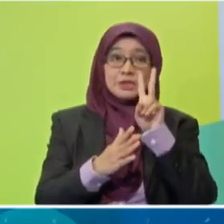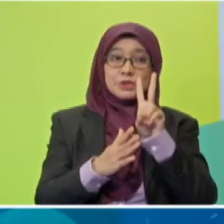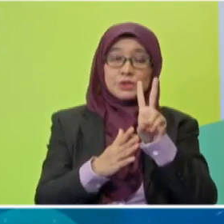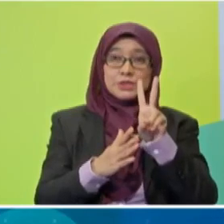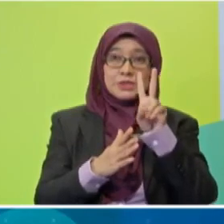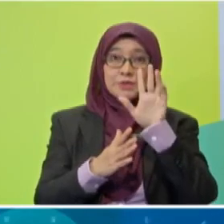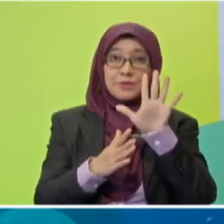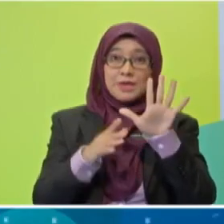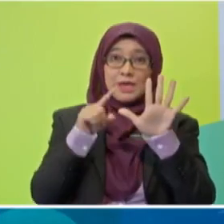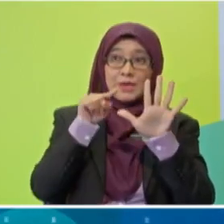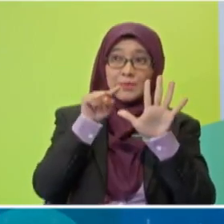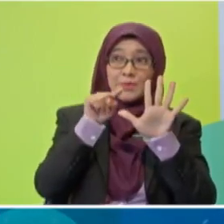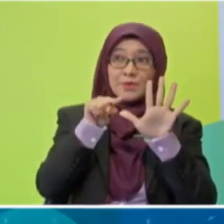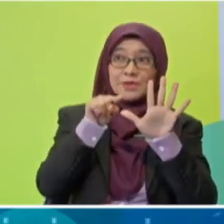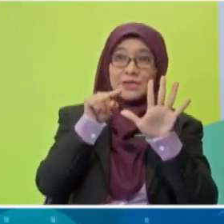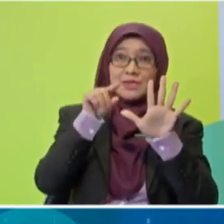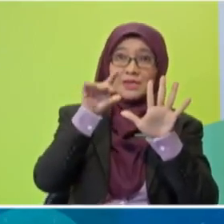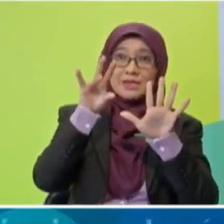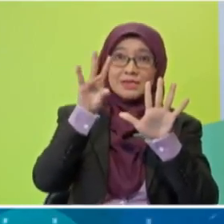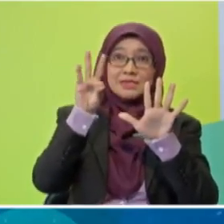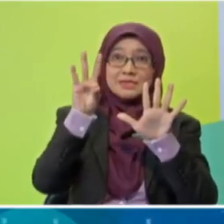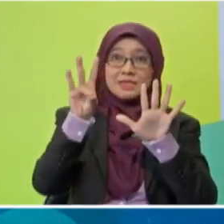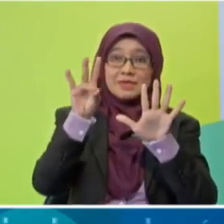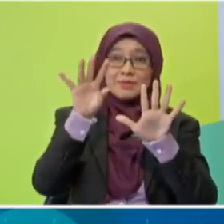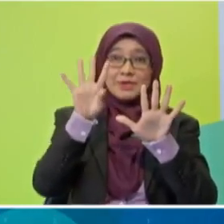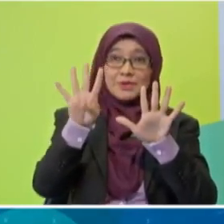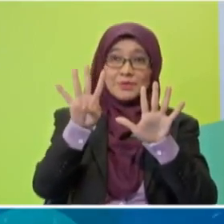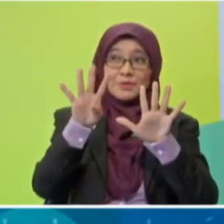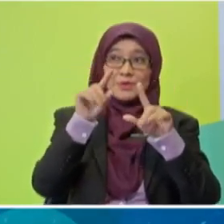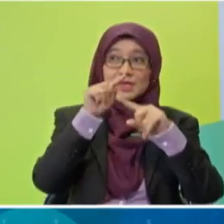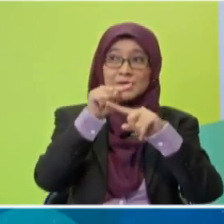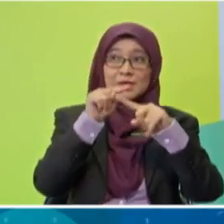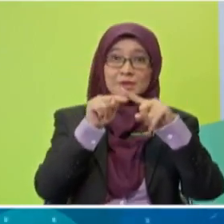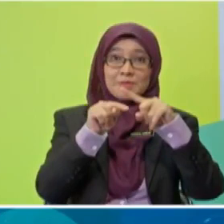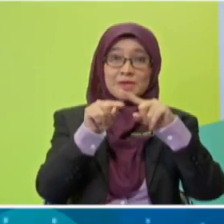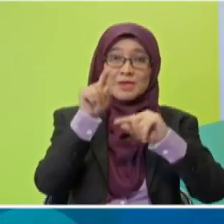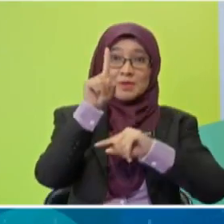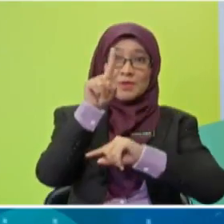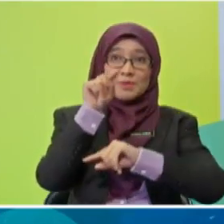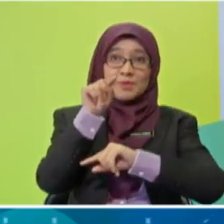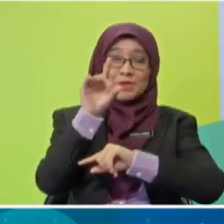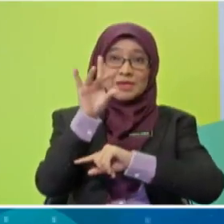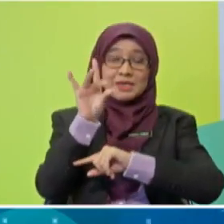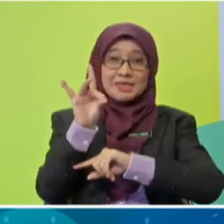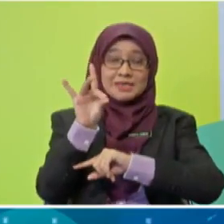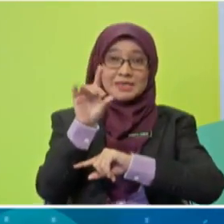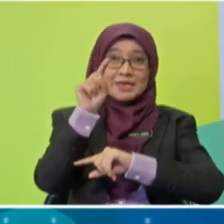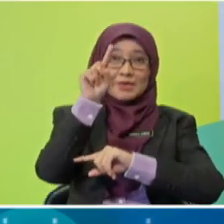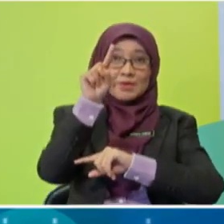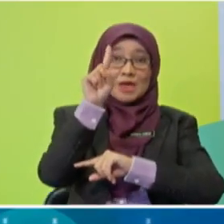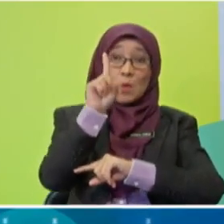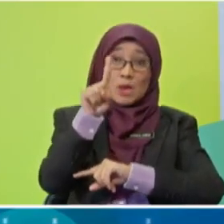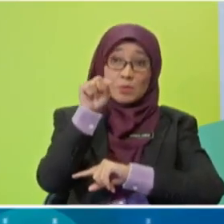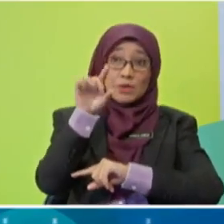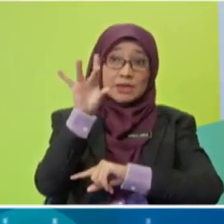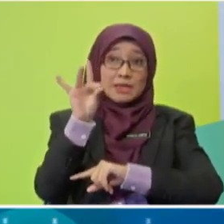Very quick one. Very quick one. So as usual, 1.8. You Anyone move the trying? decimal, become 18. And